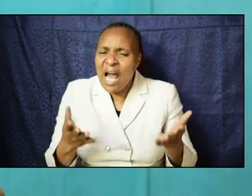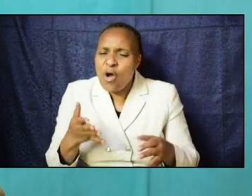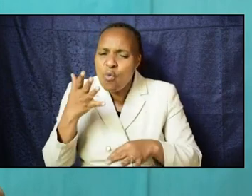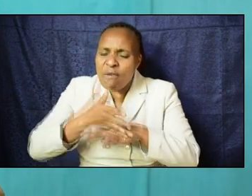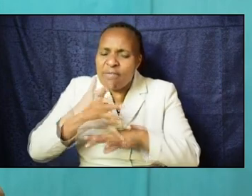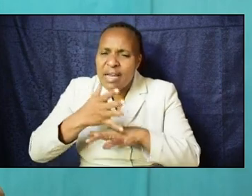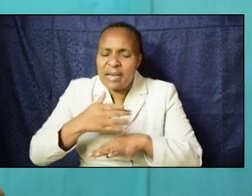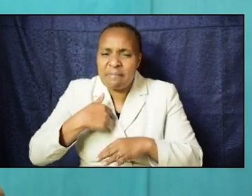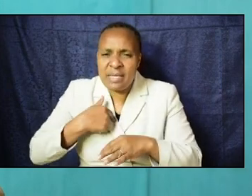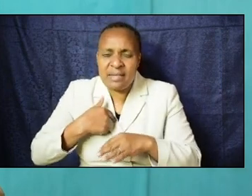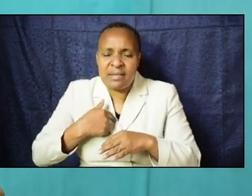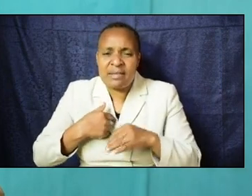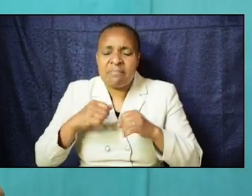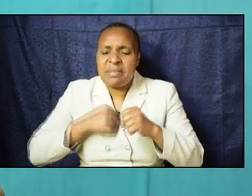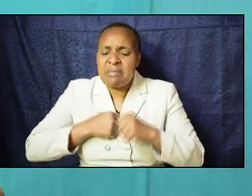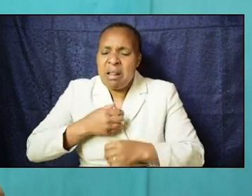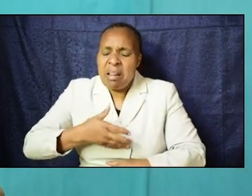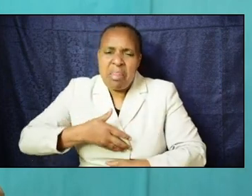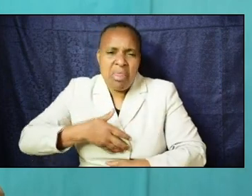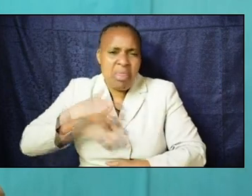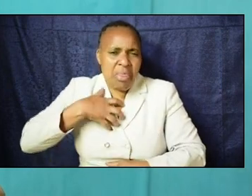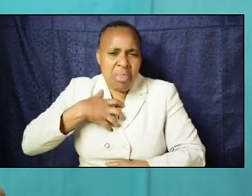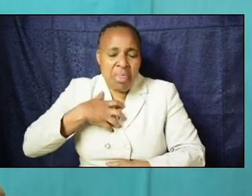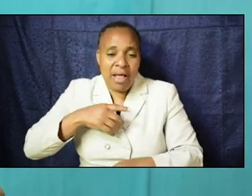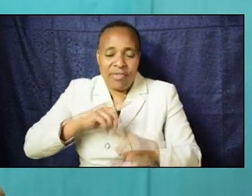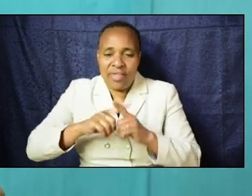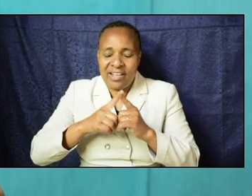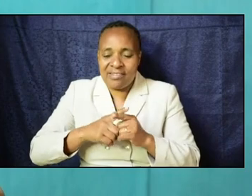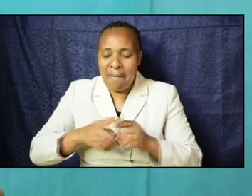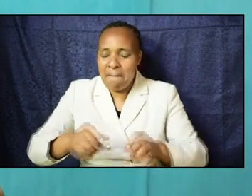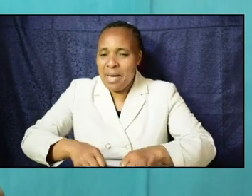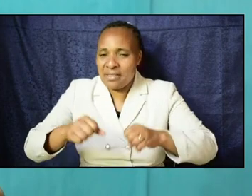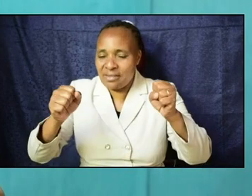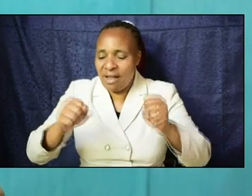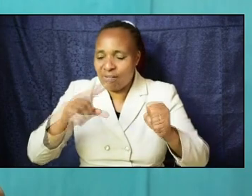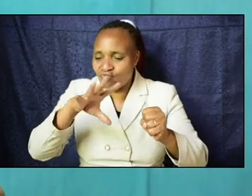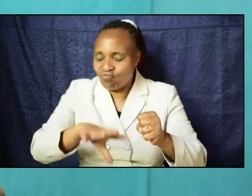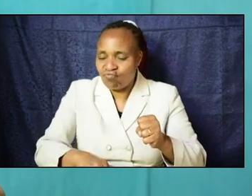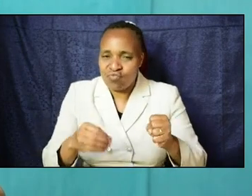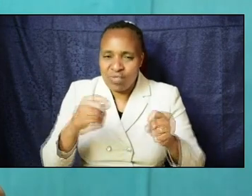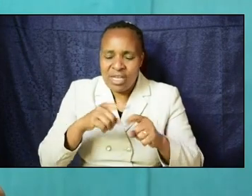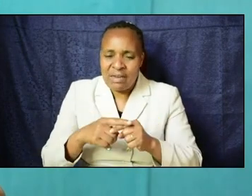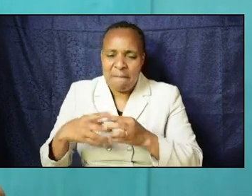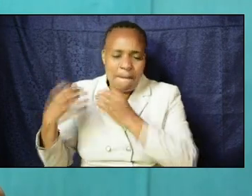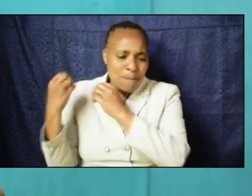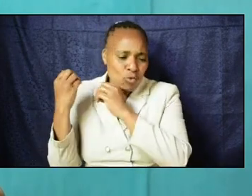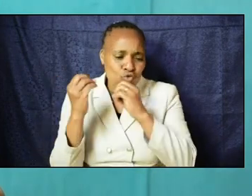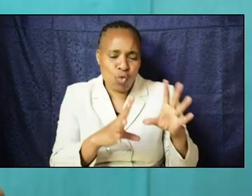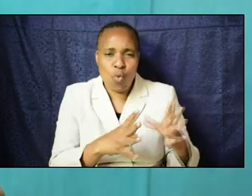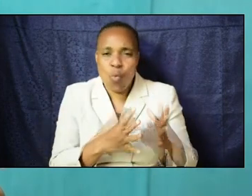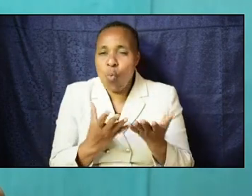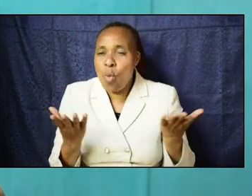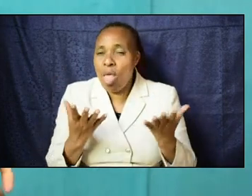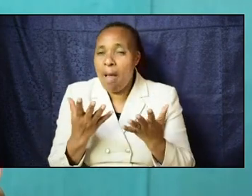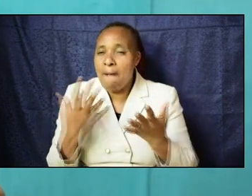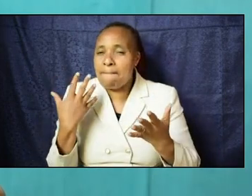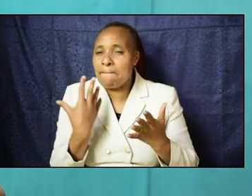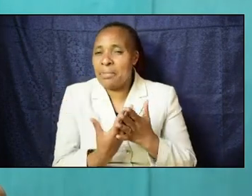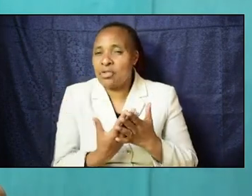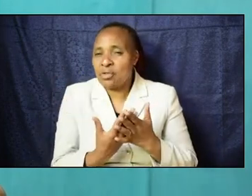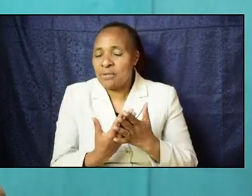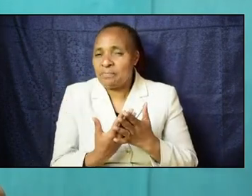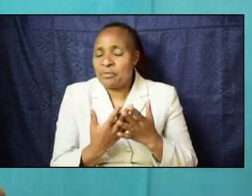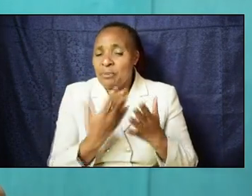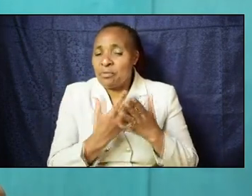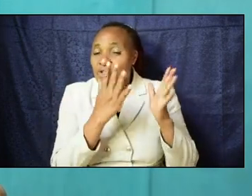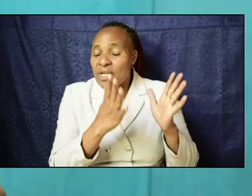He burned with anger, and Joseph's master took him and put him in prison, the place in which the king's